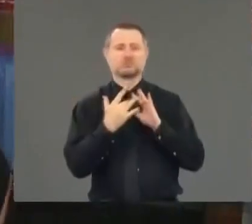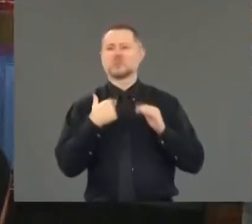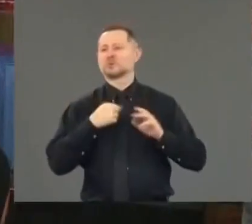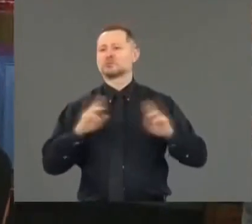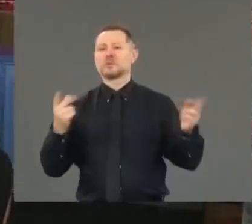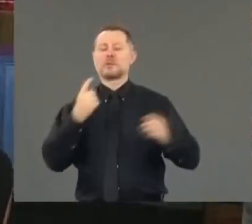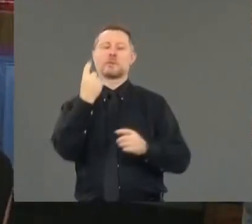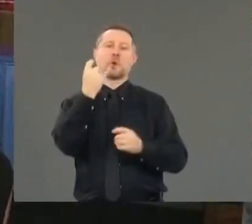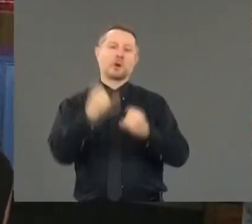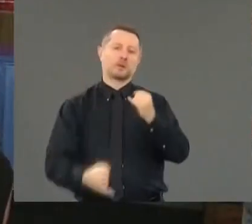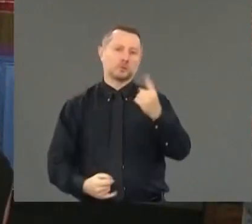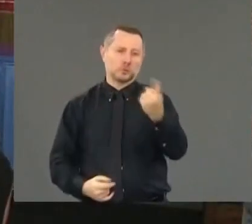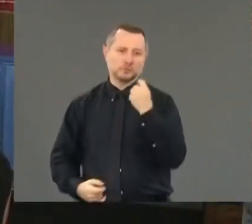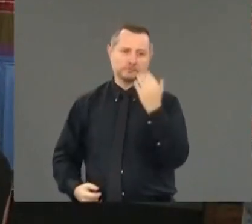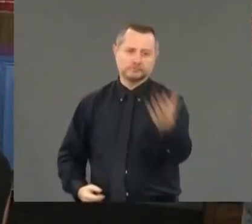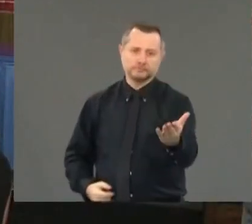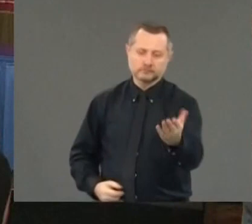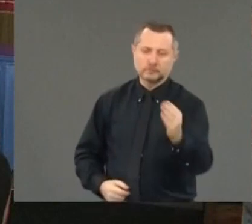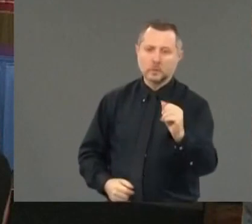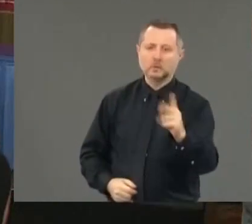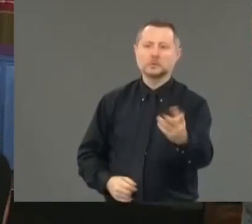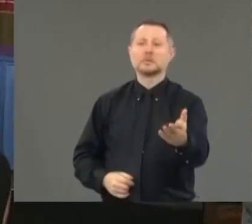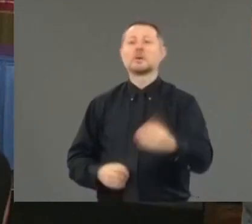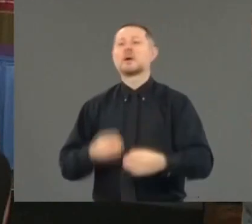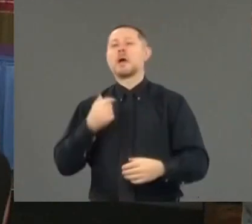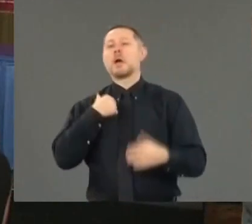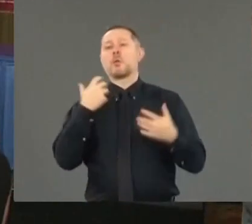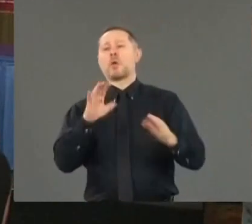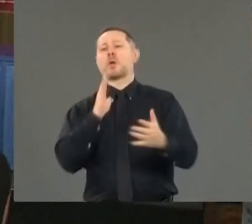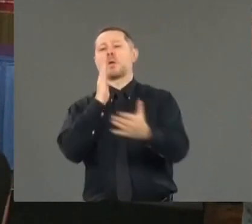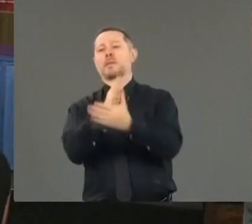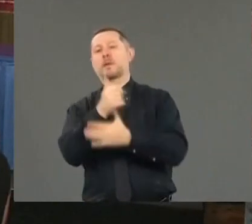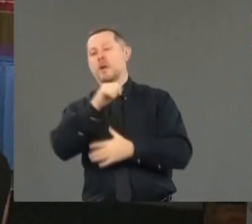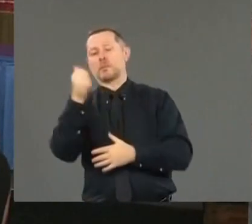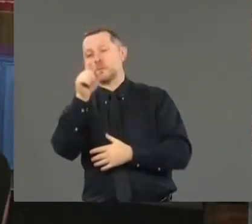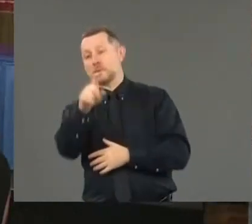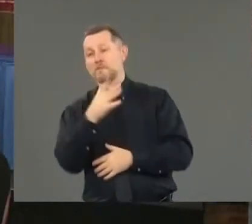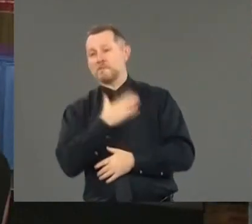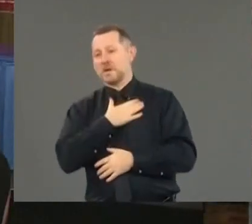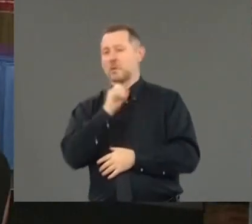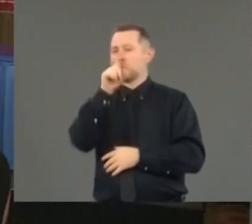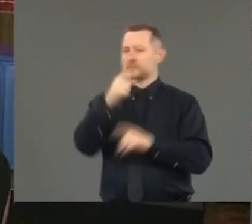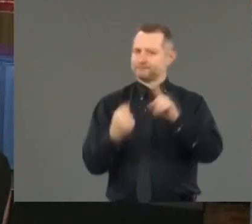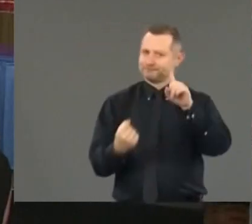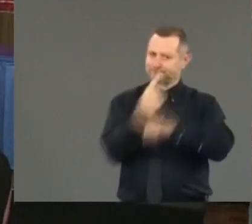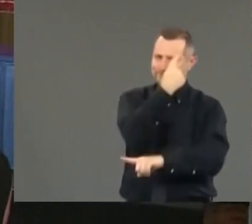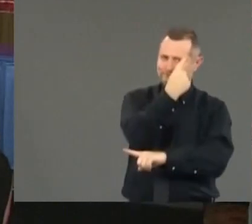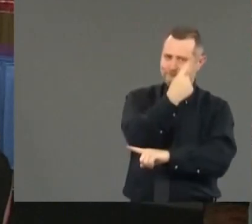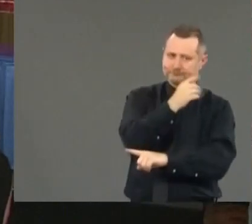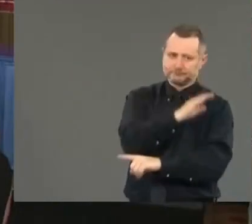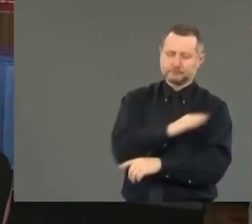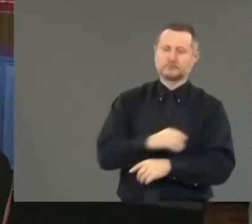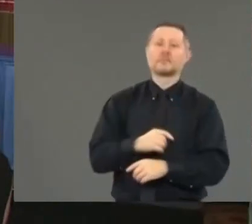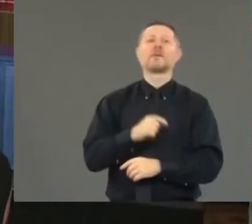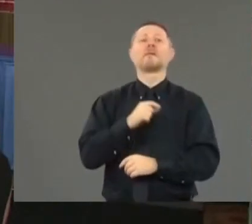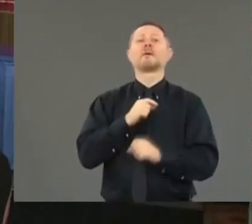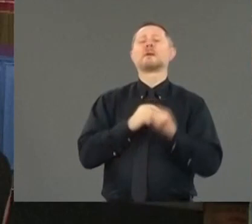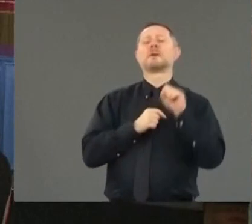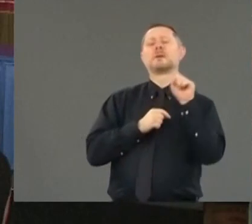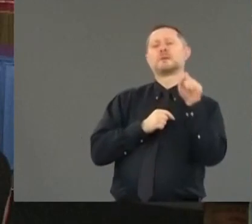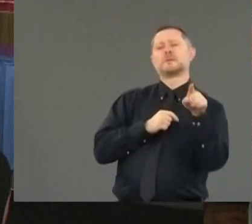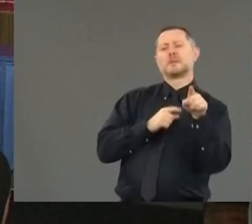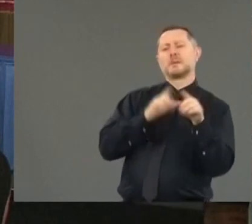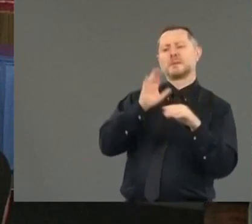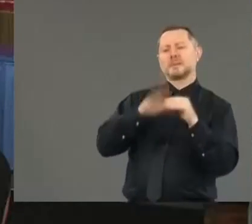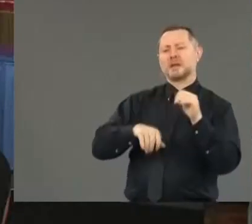last. Thank you. I didn't want to break the momentum of all these other, because I have a question a little bit off topic. Well, I mean off topic from